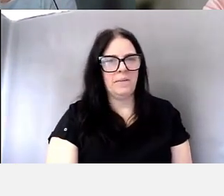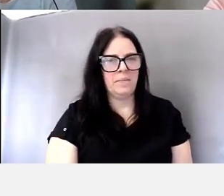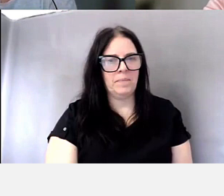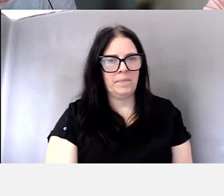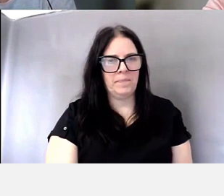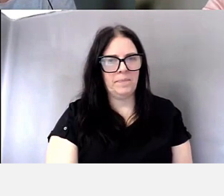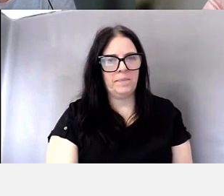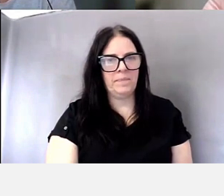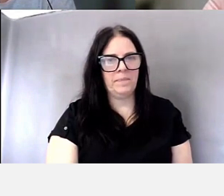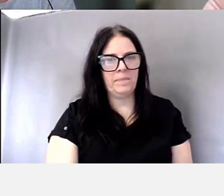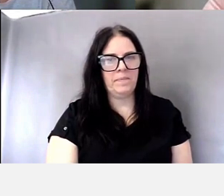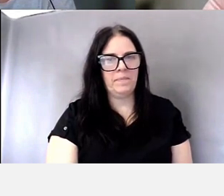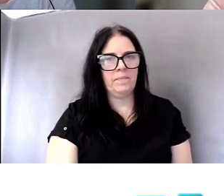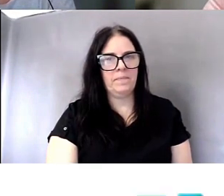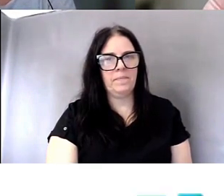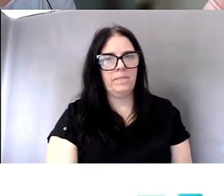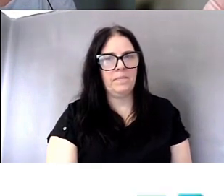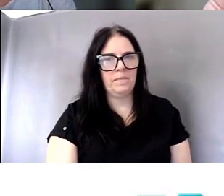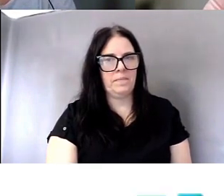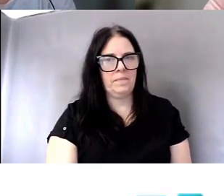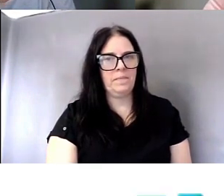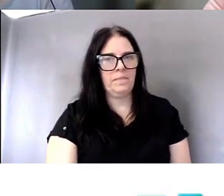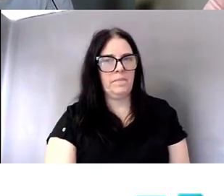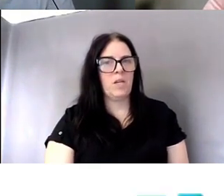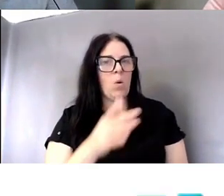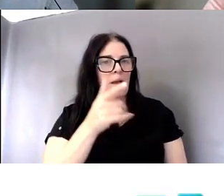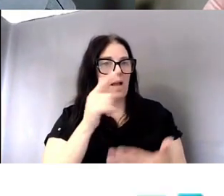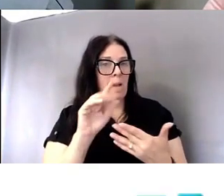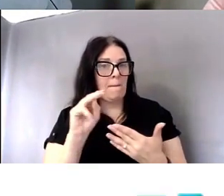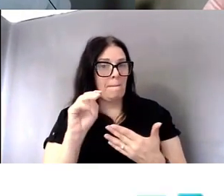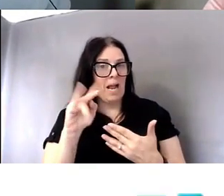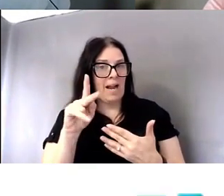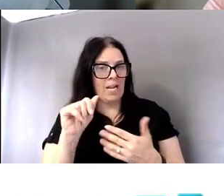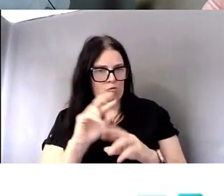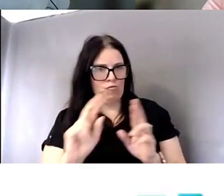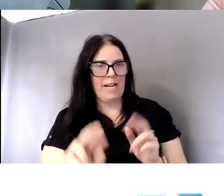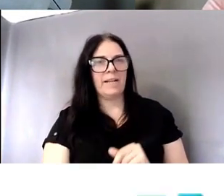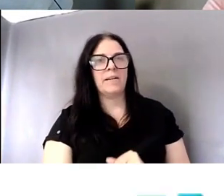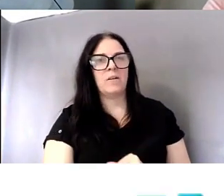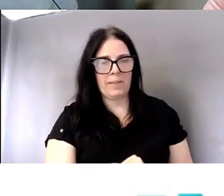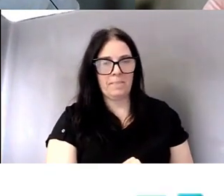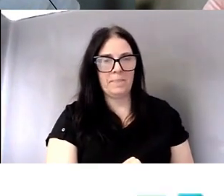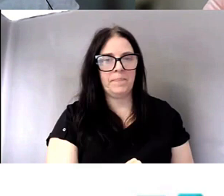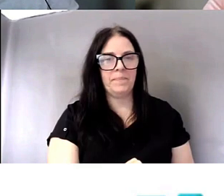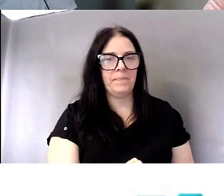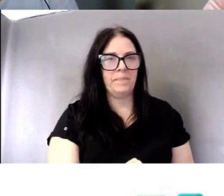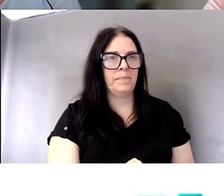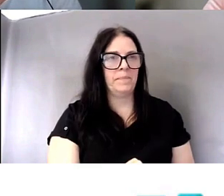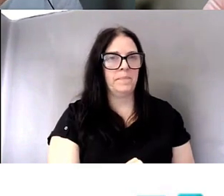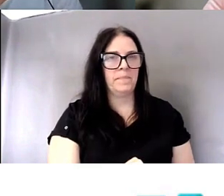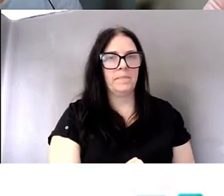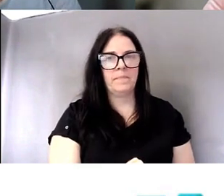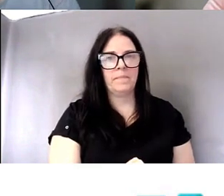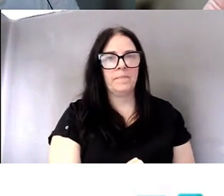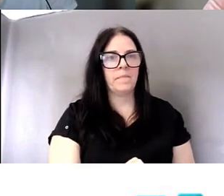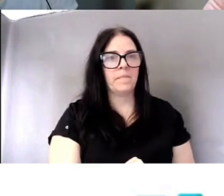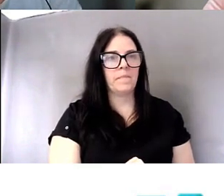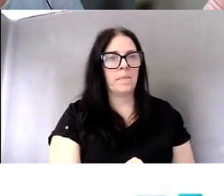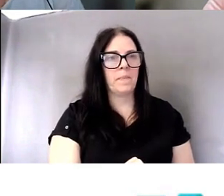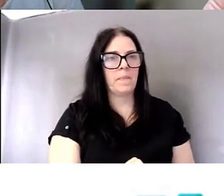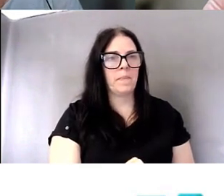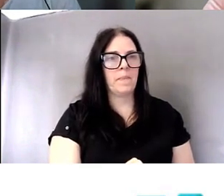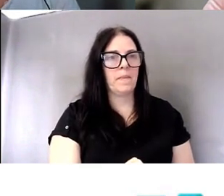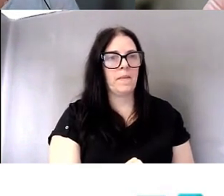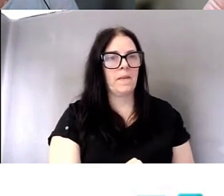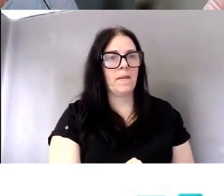Okay, I'll move on then, Monica. There we go. So the collection's organized with